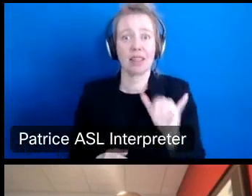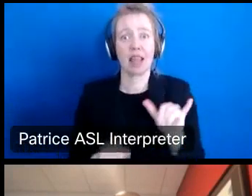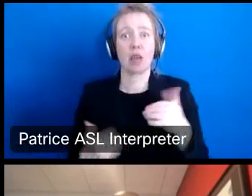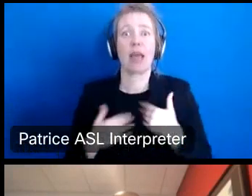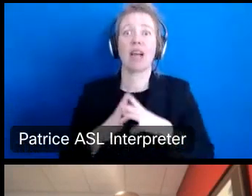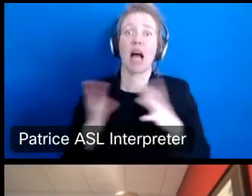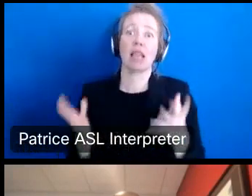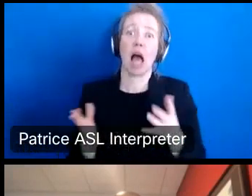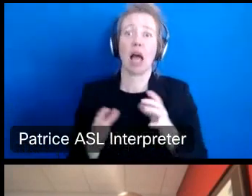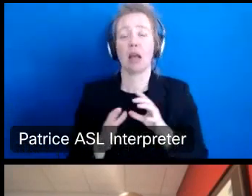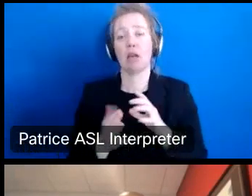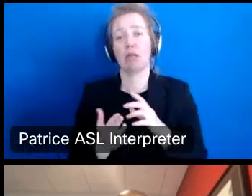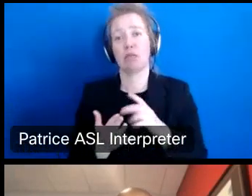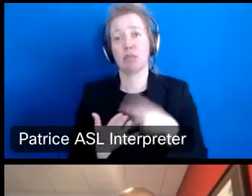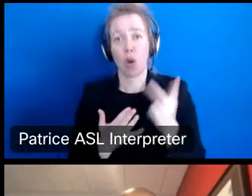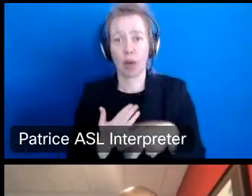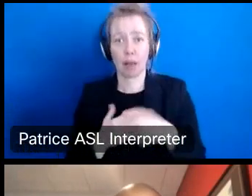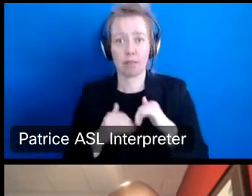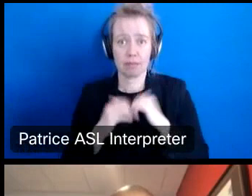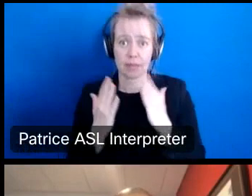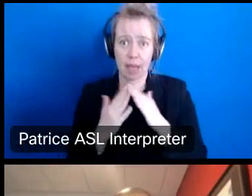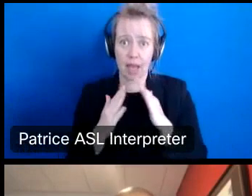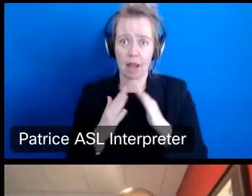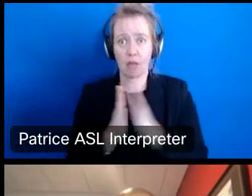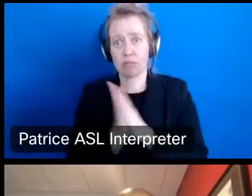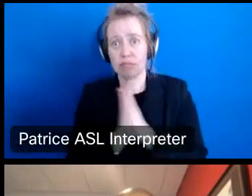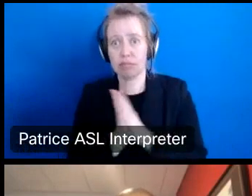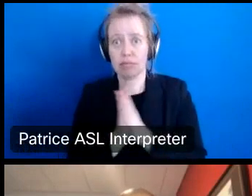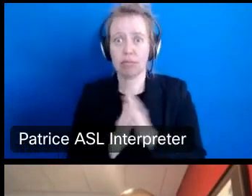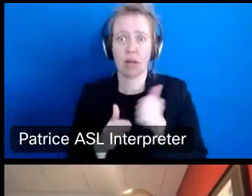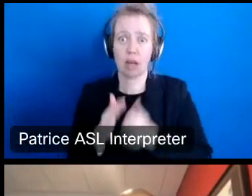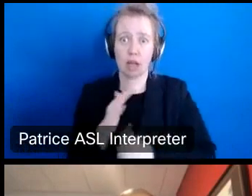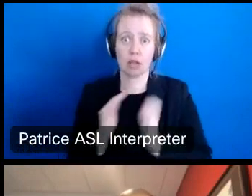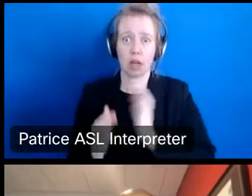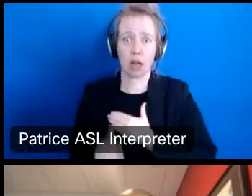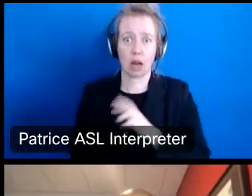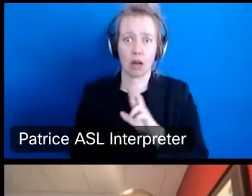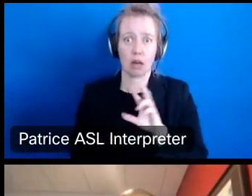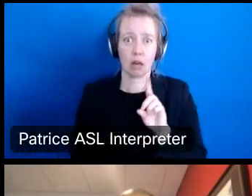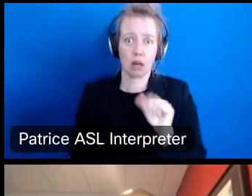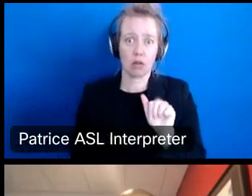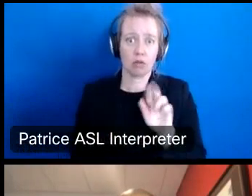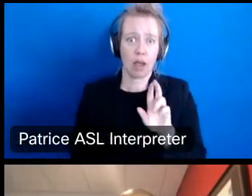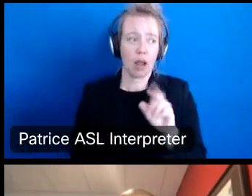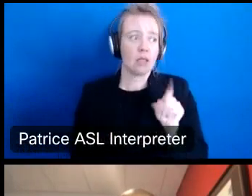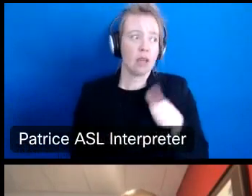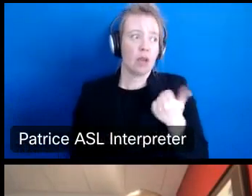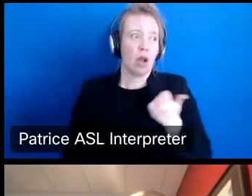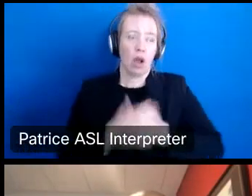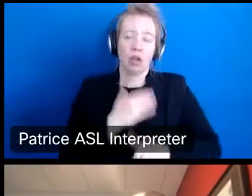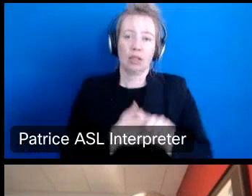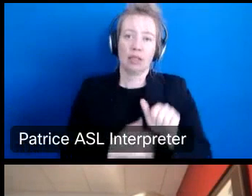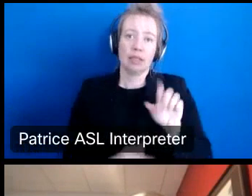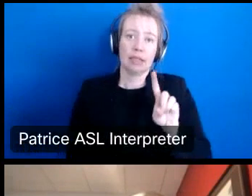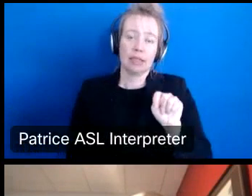A lot of really dangerous locations are already under our radar. Someone at DDOT might be working on them. We also, if